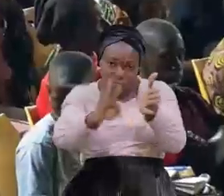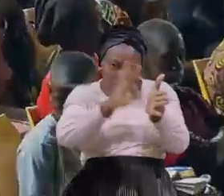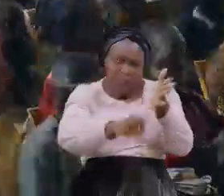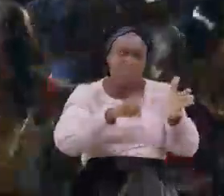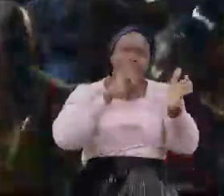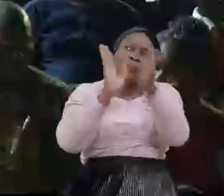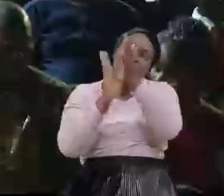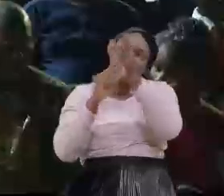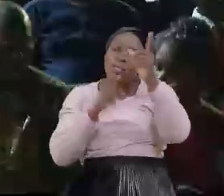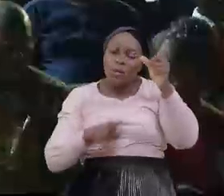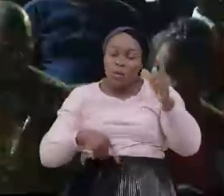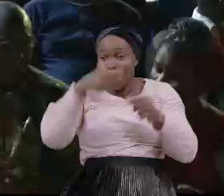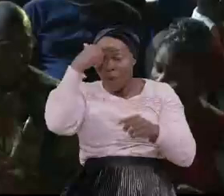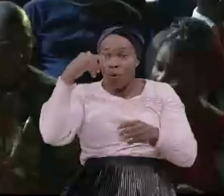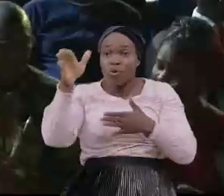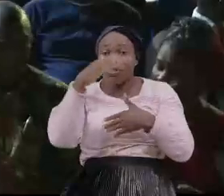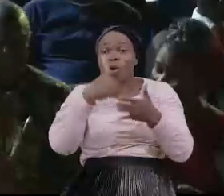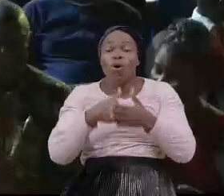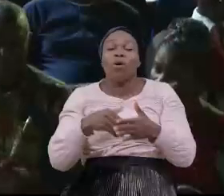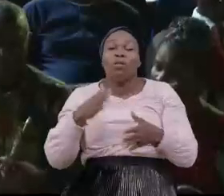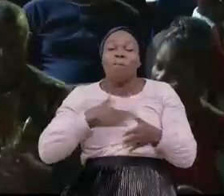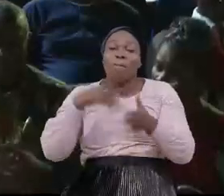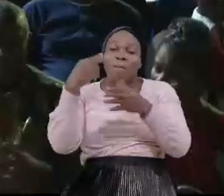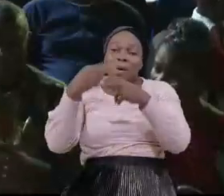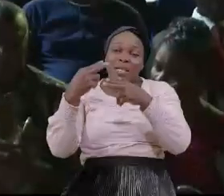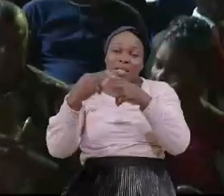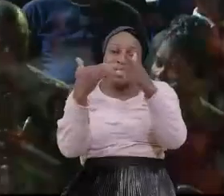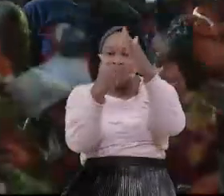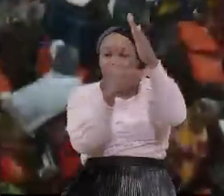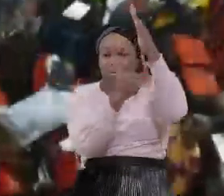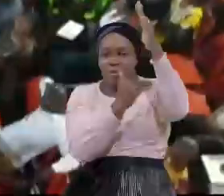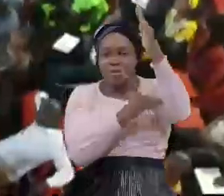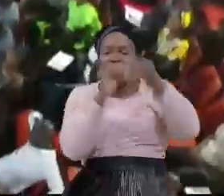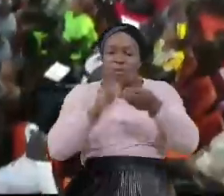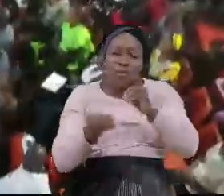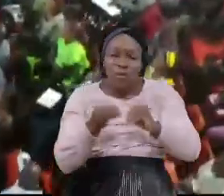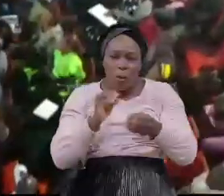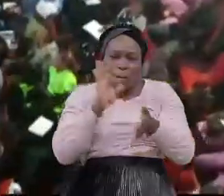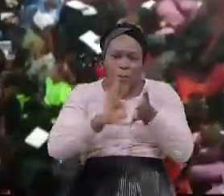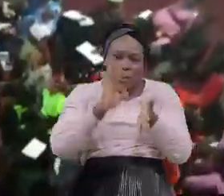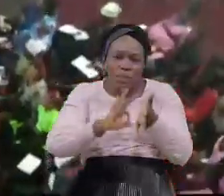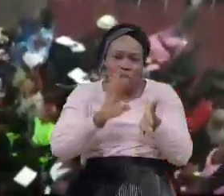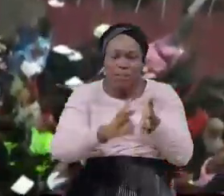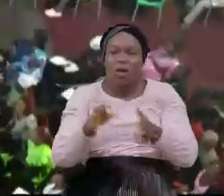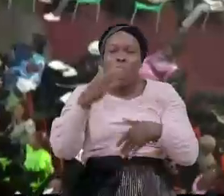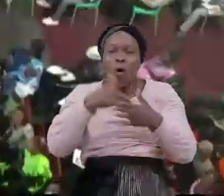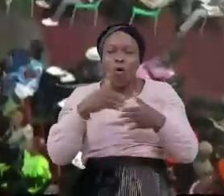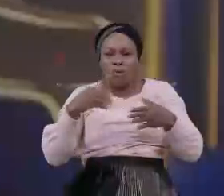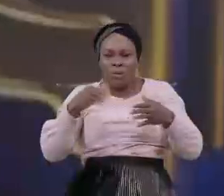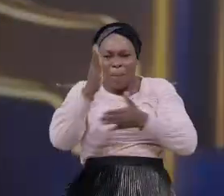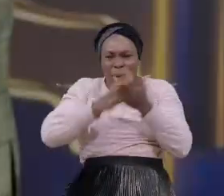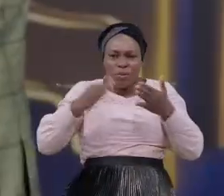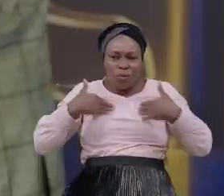all numbered. Praise the Lord, even the cells of my body are all numbered.